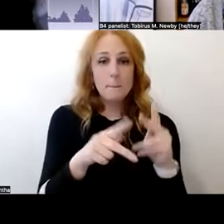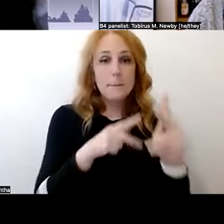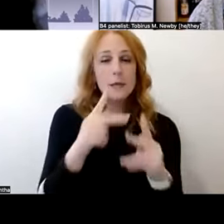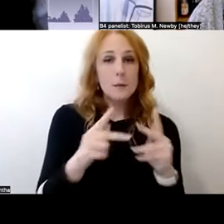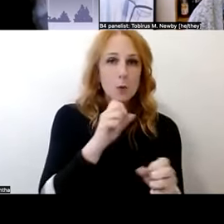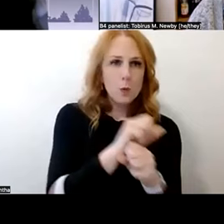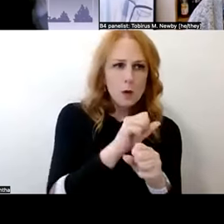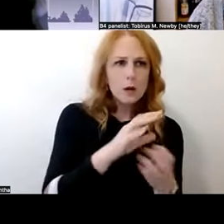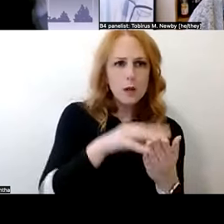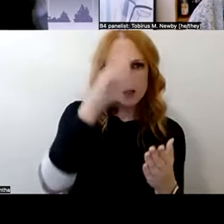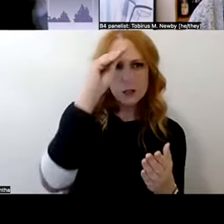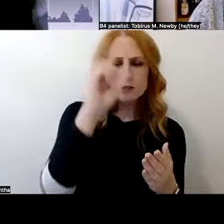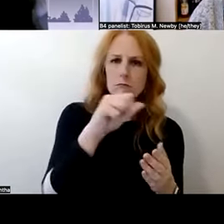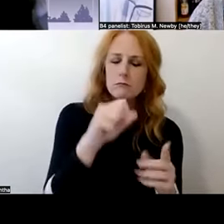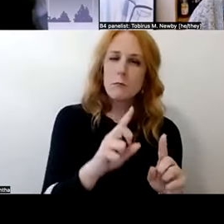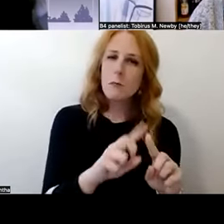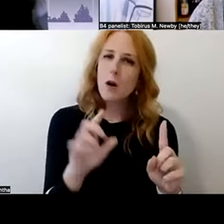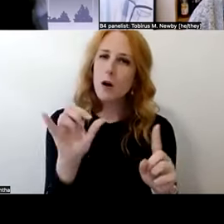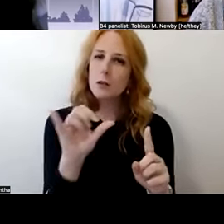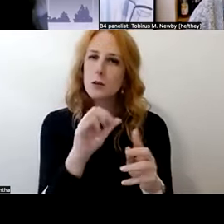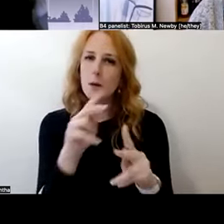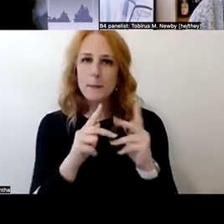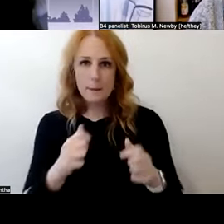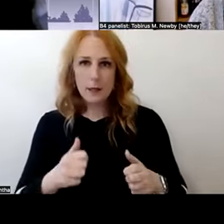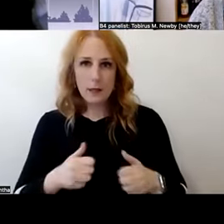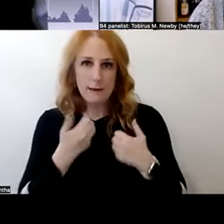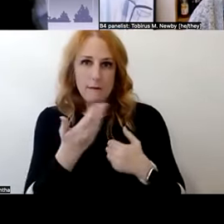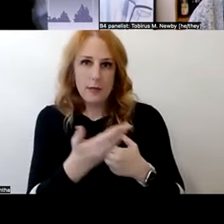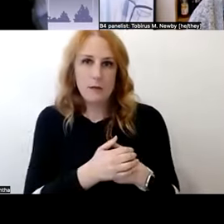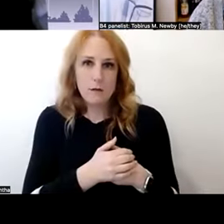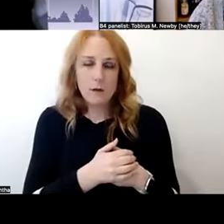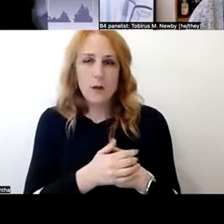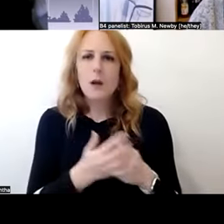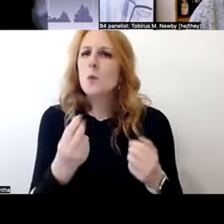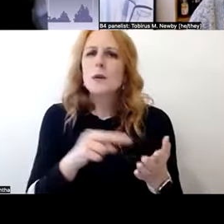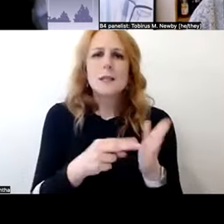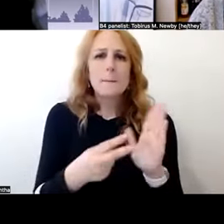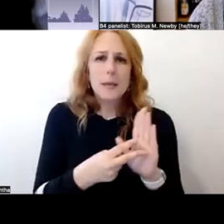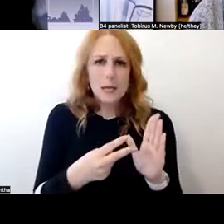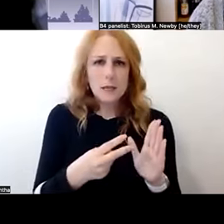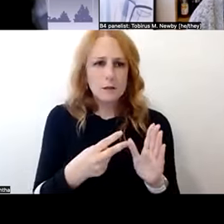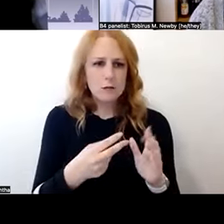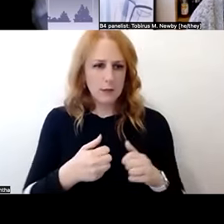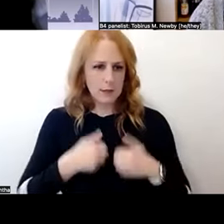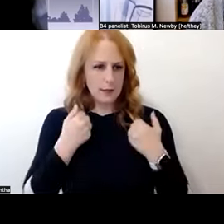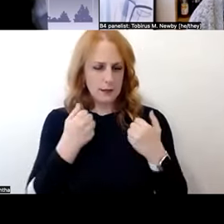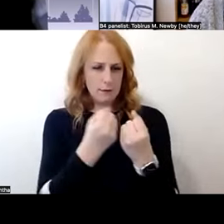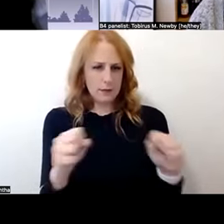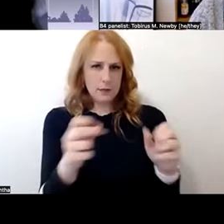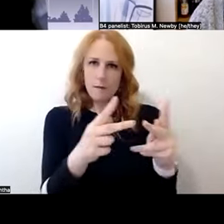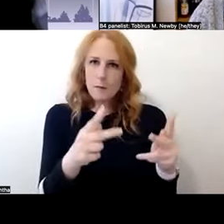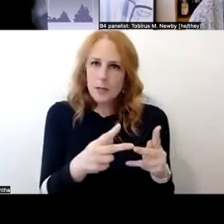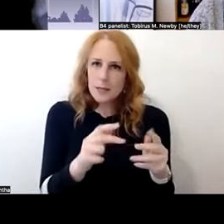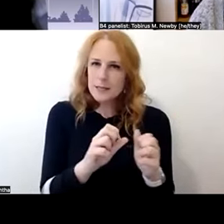but is also a place where people live. What does it mean to be safe where we live? How can we build safety in our